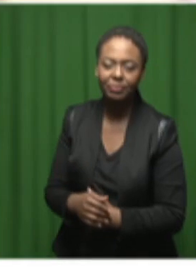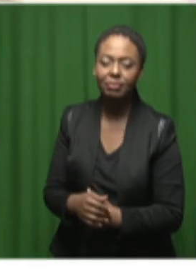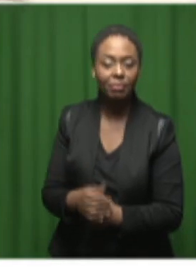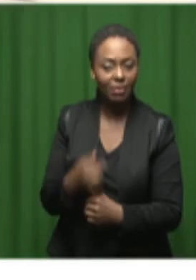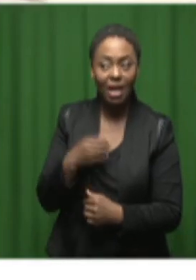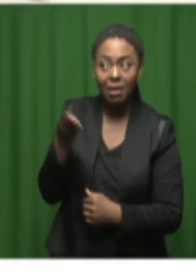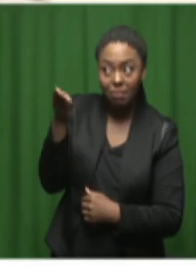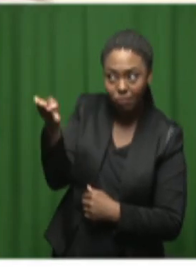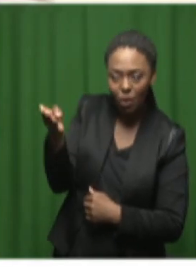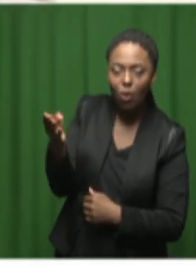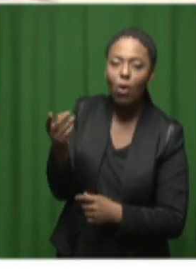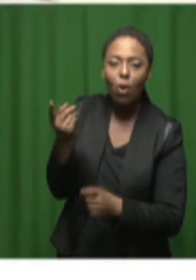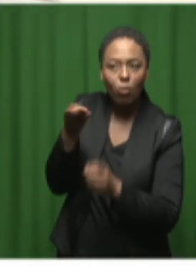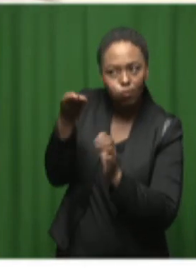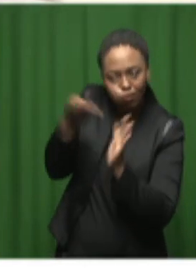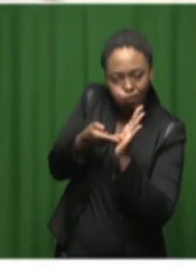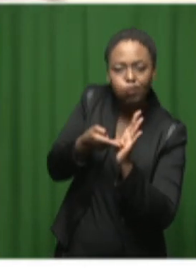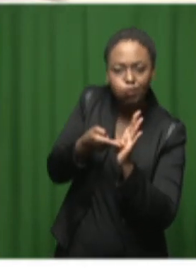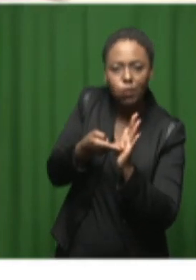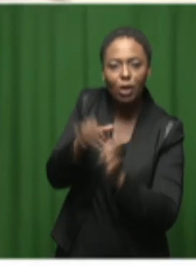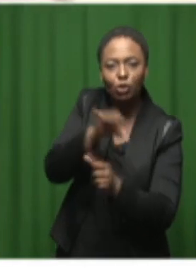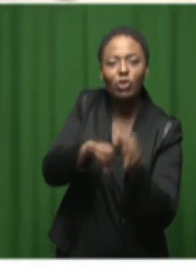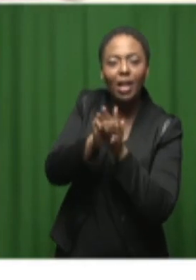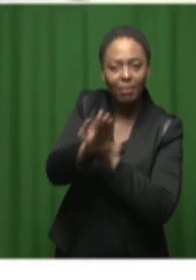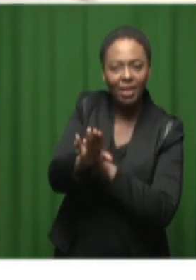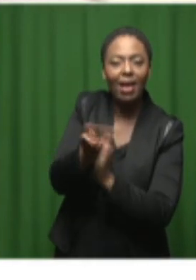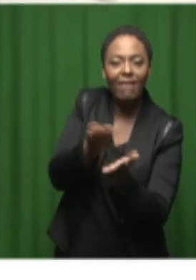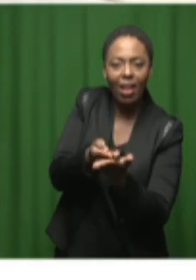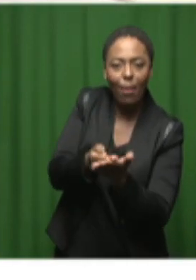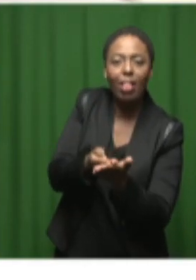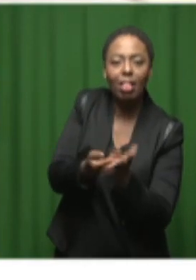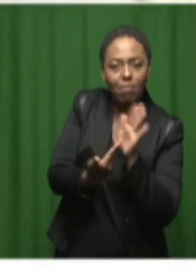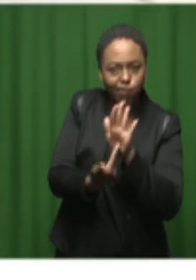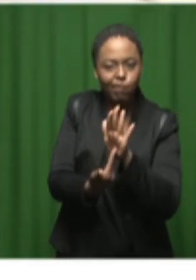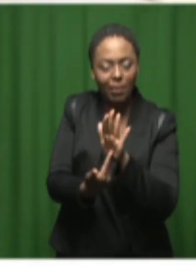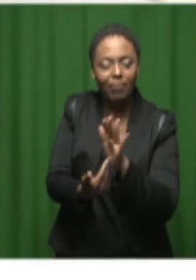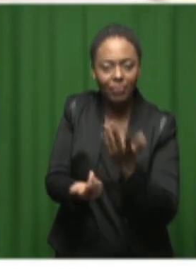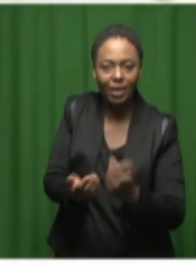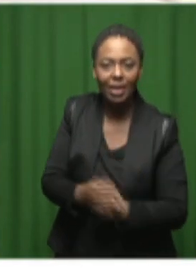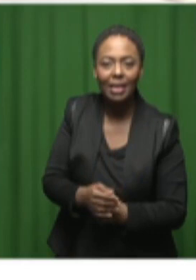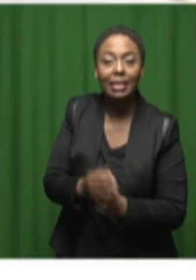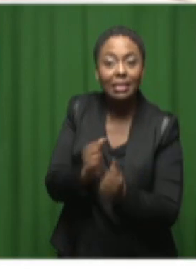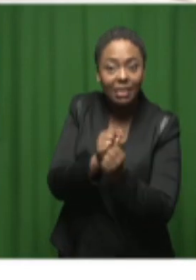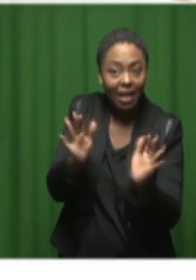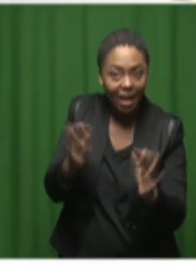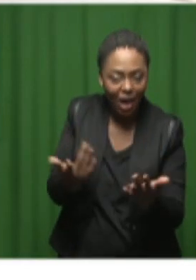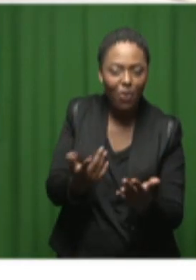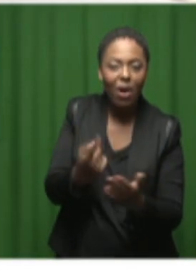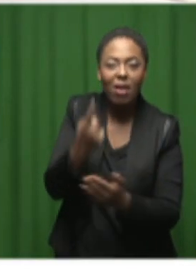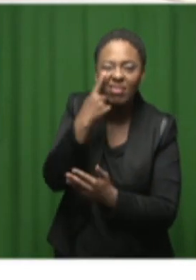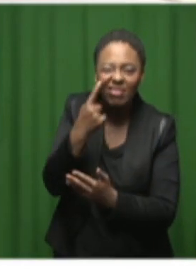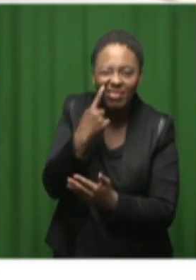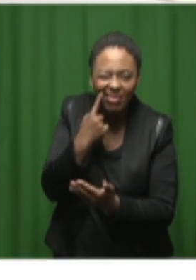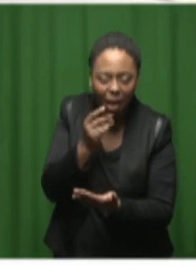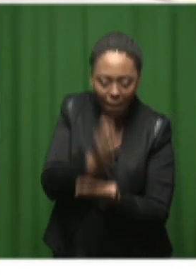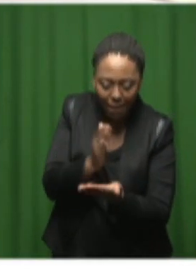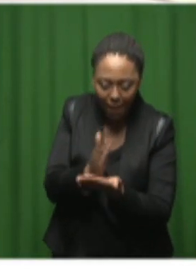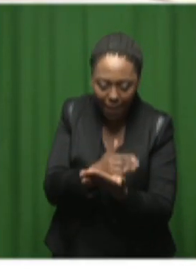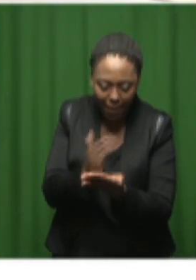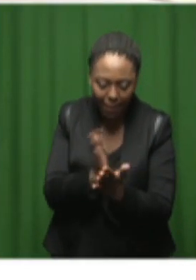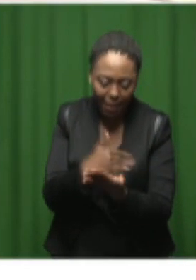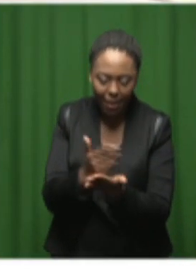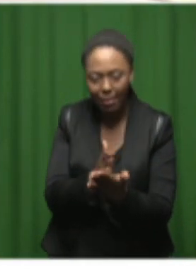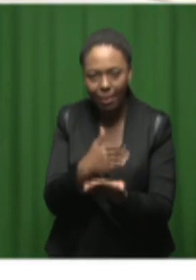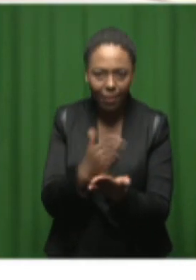social media, this exact one. Okay. So it's to start it off with onion, and obviously like coat